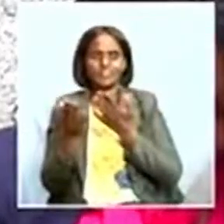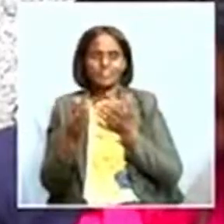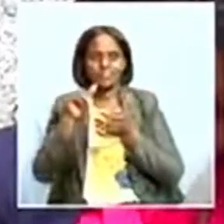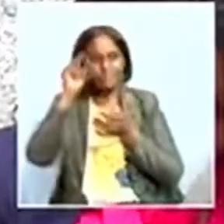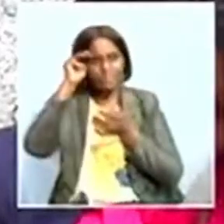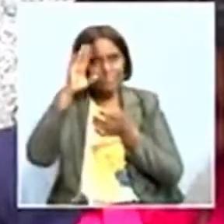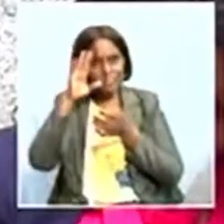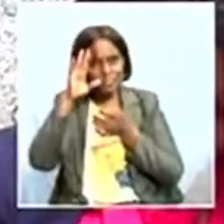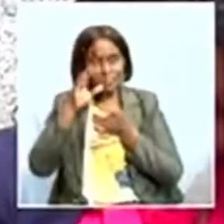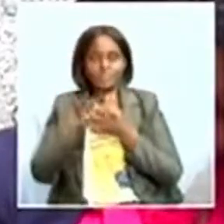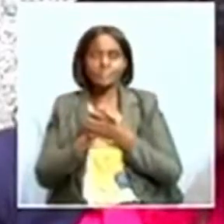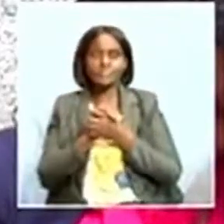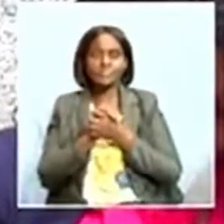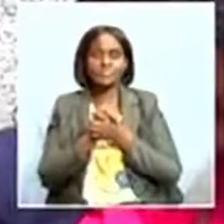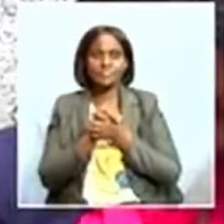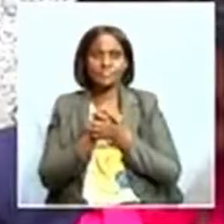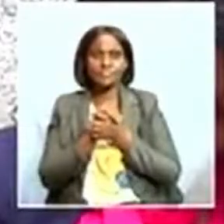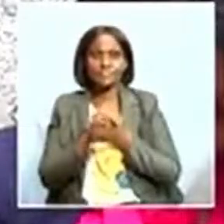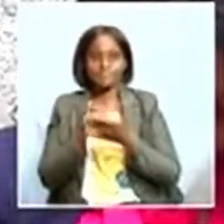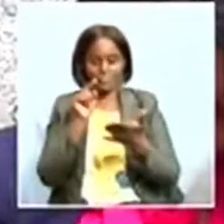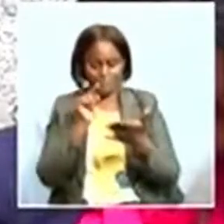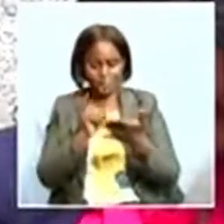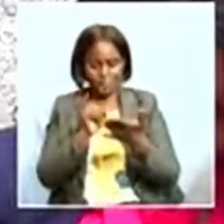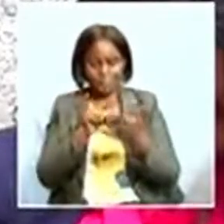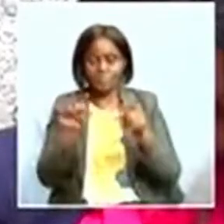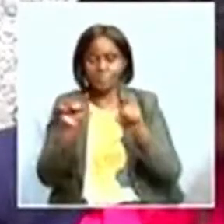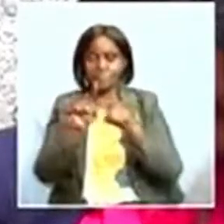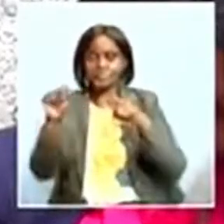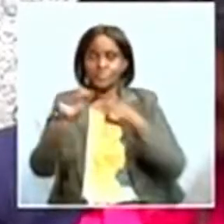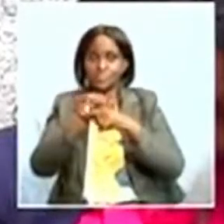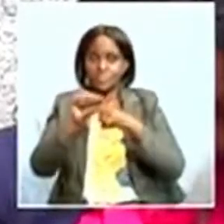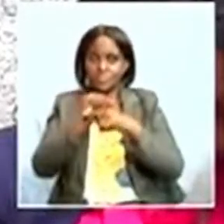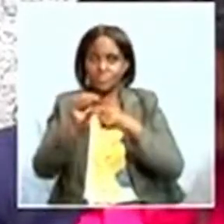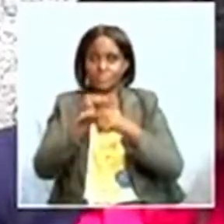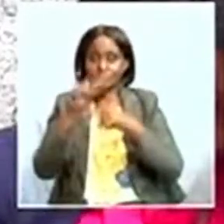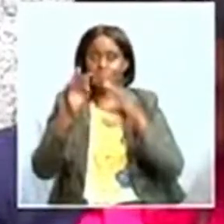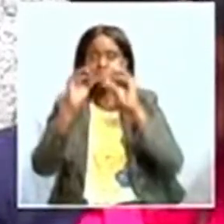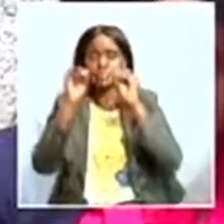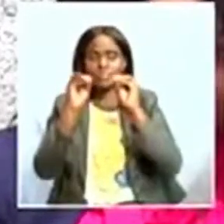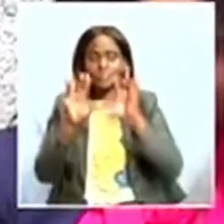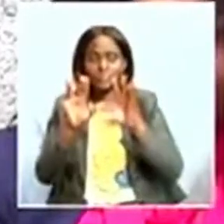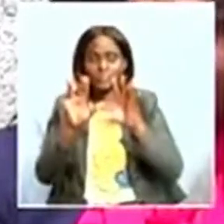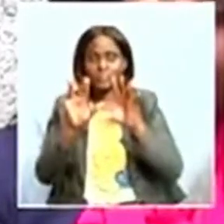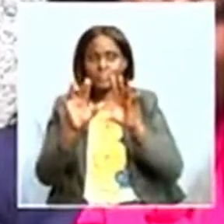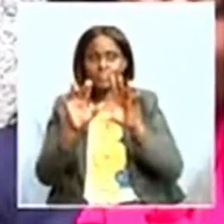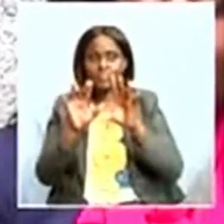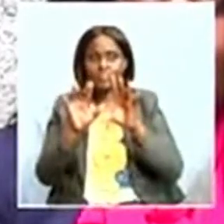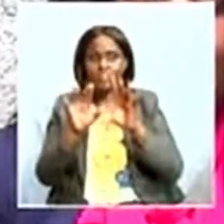Minister, on the orientation of teachers.